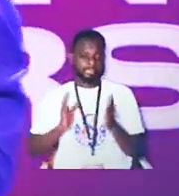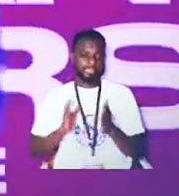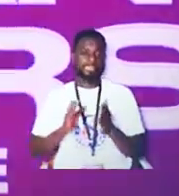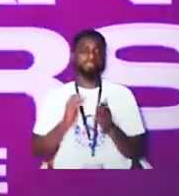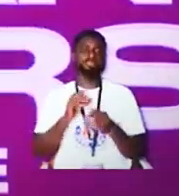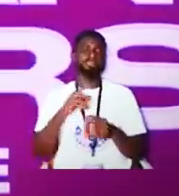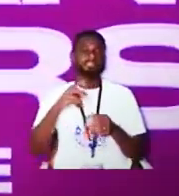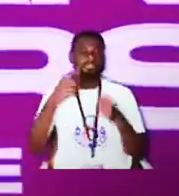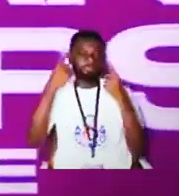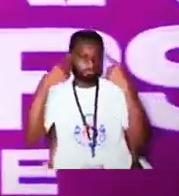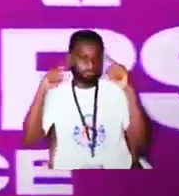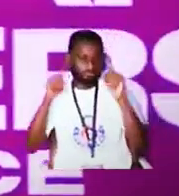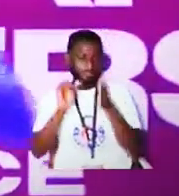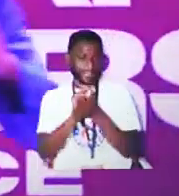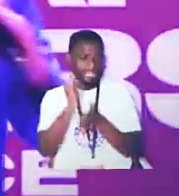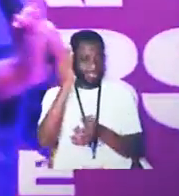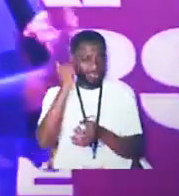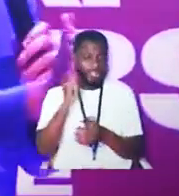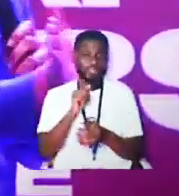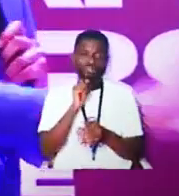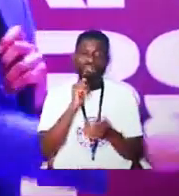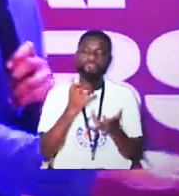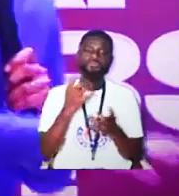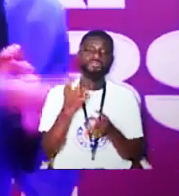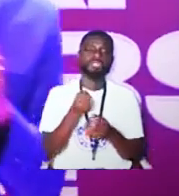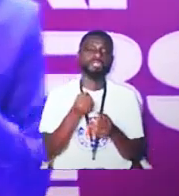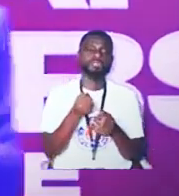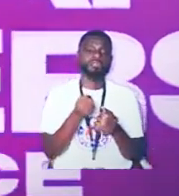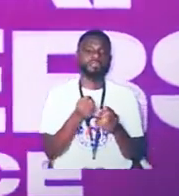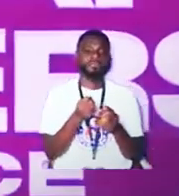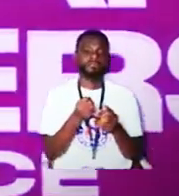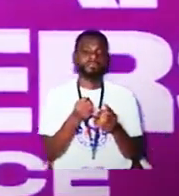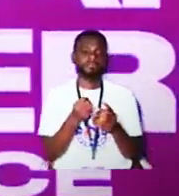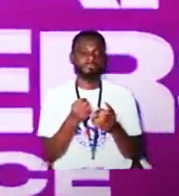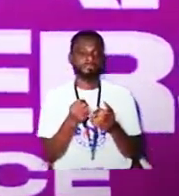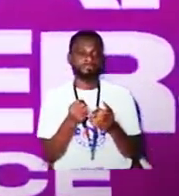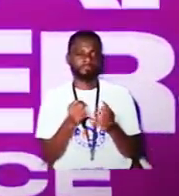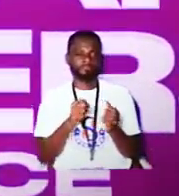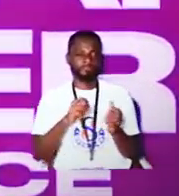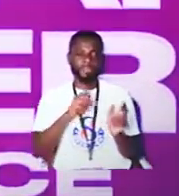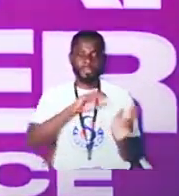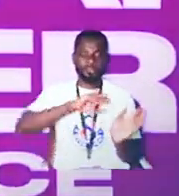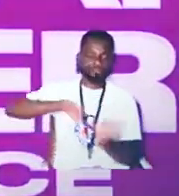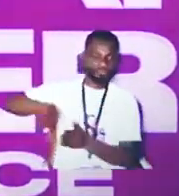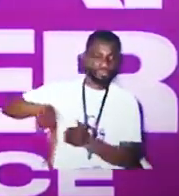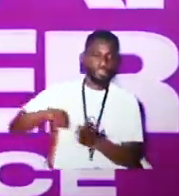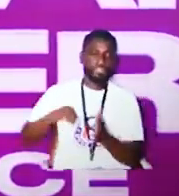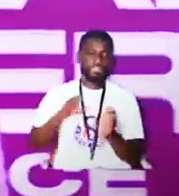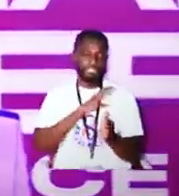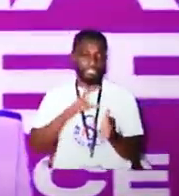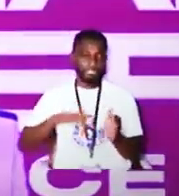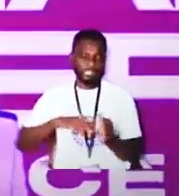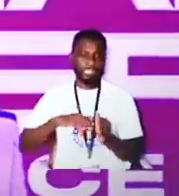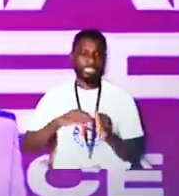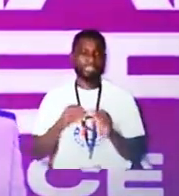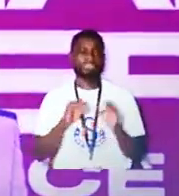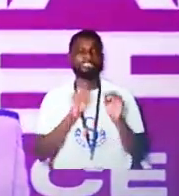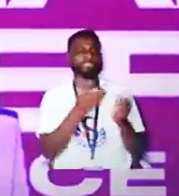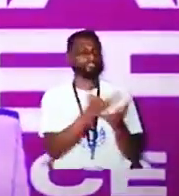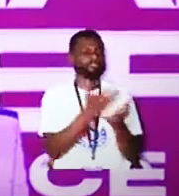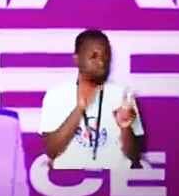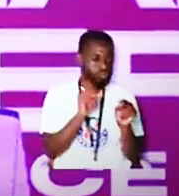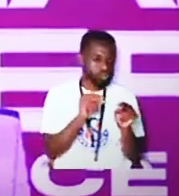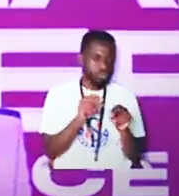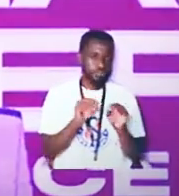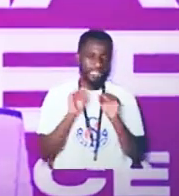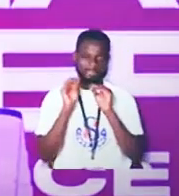That is why you don't have to take Christianity aside and begin to teach prosperity. You teach Christianity, and